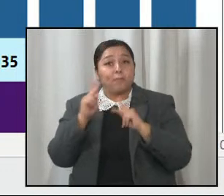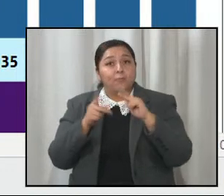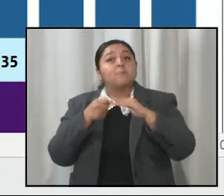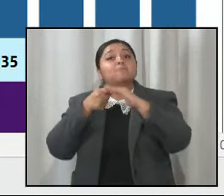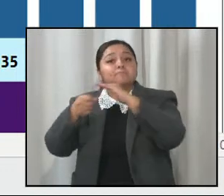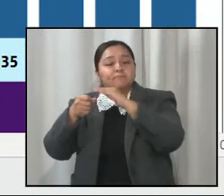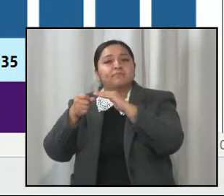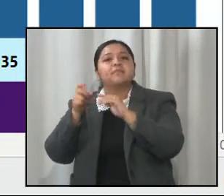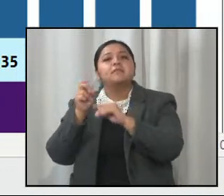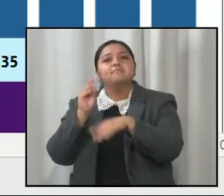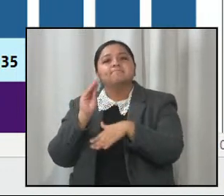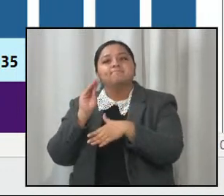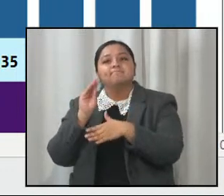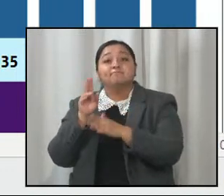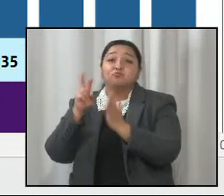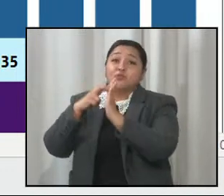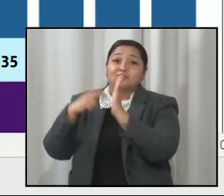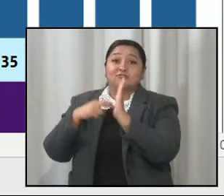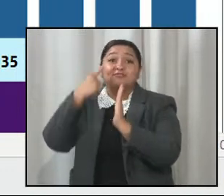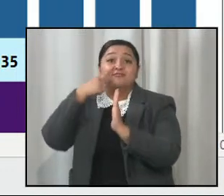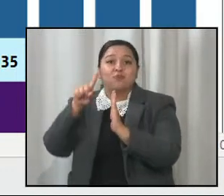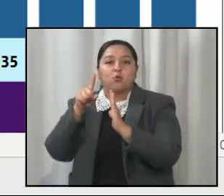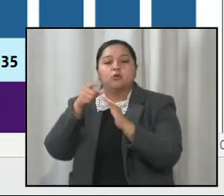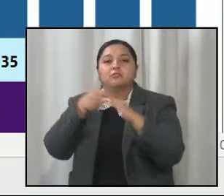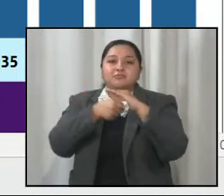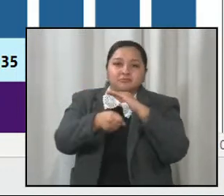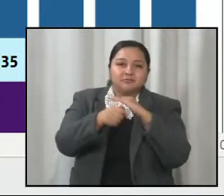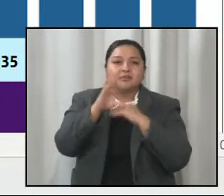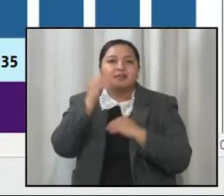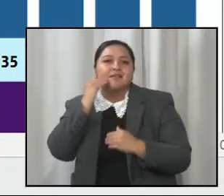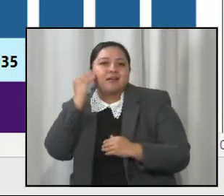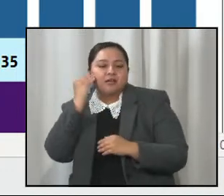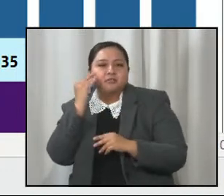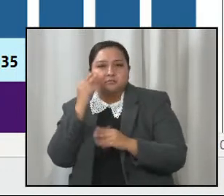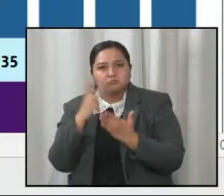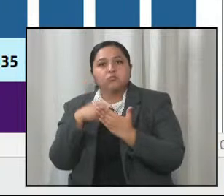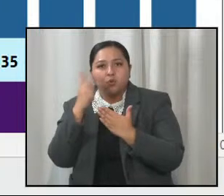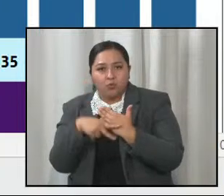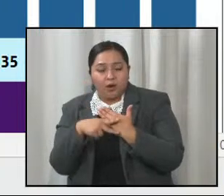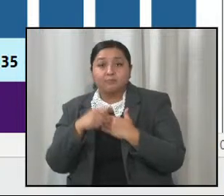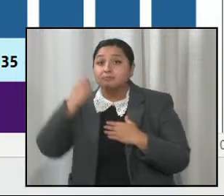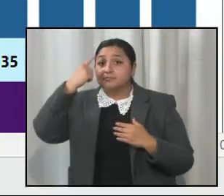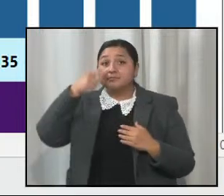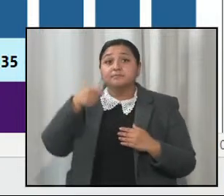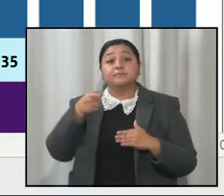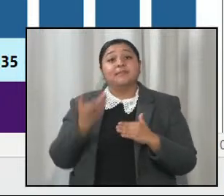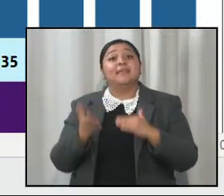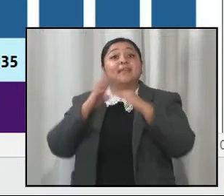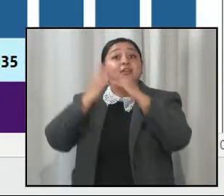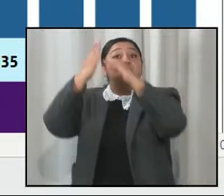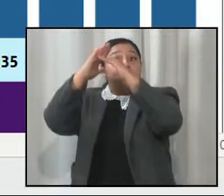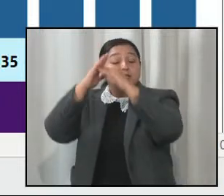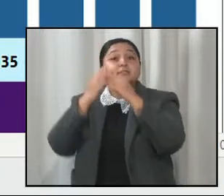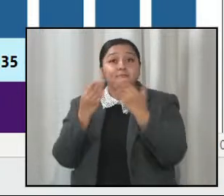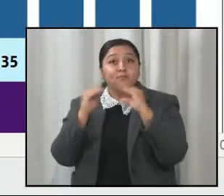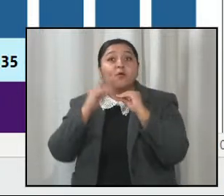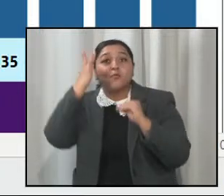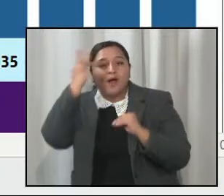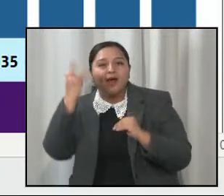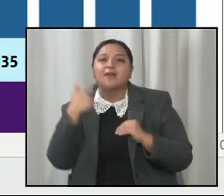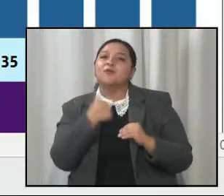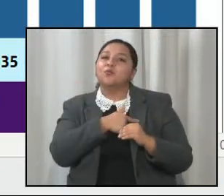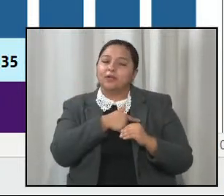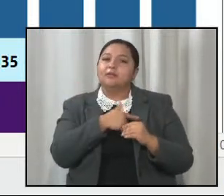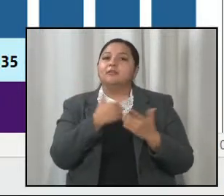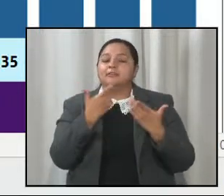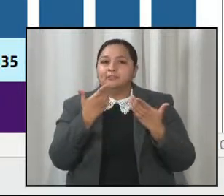The large increase in supportive services over time is due, in large part, to our increased efforts around street